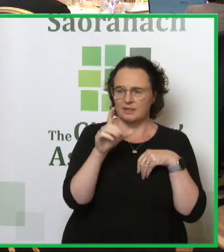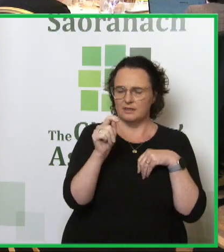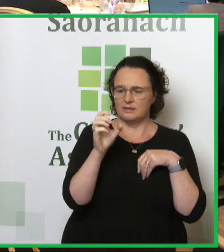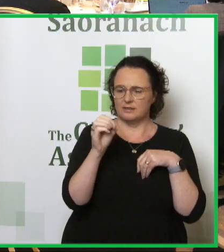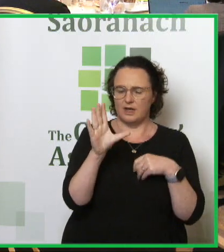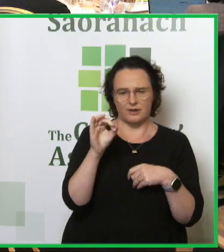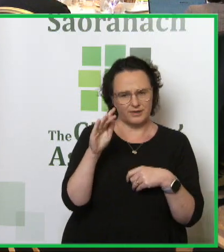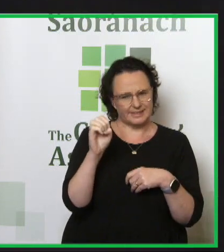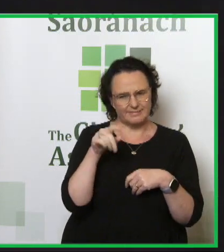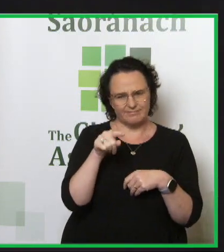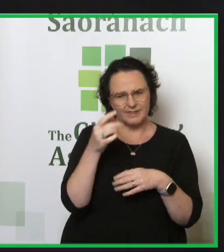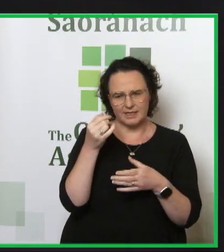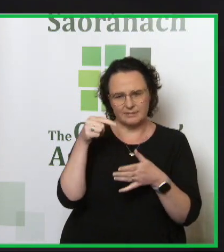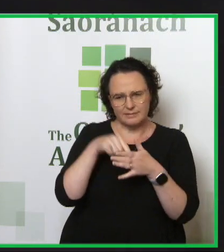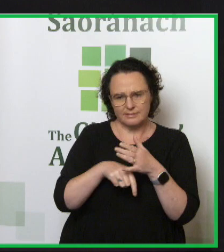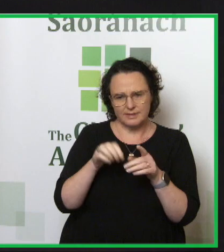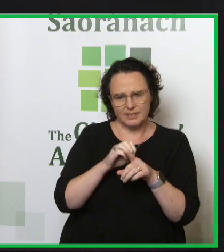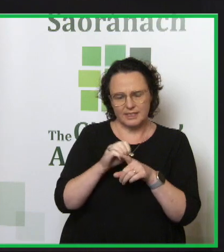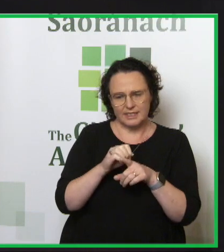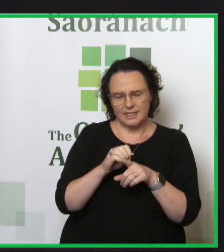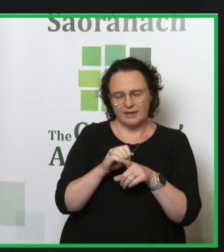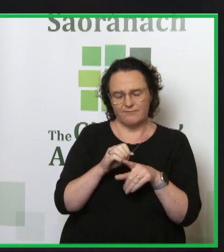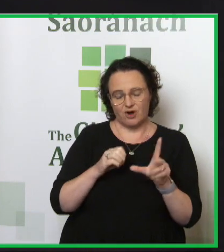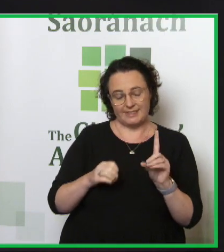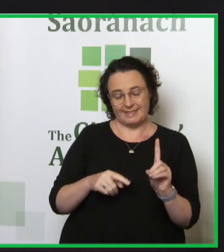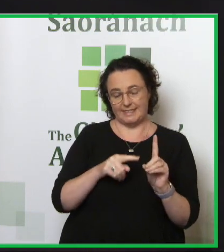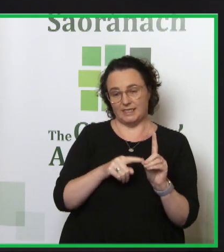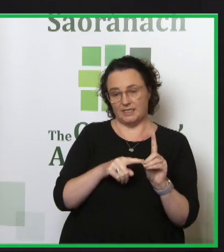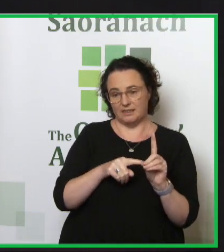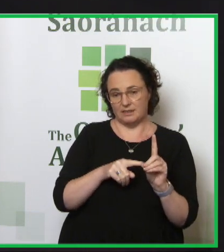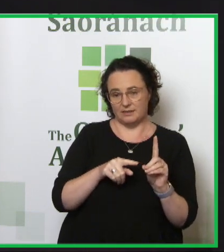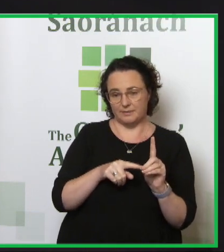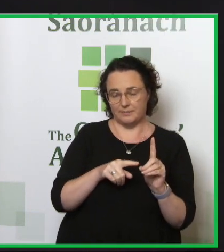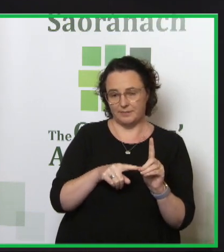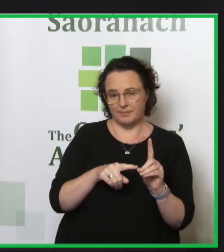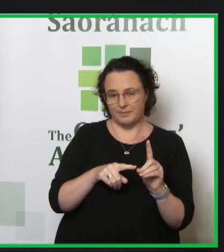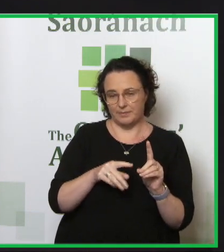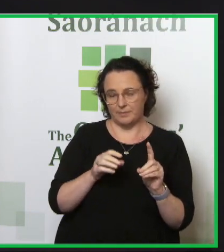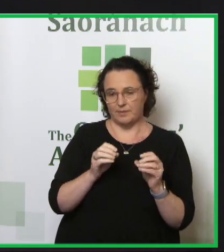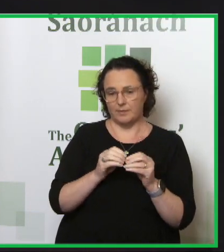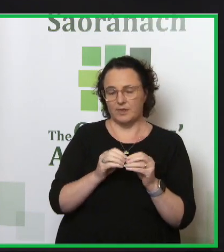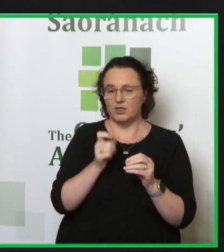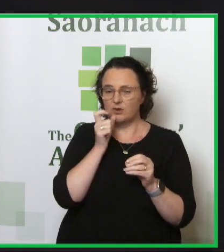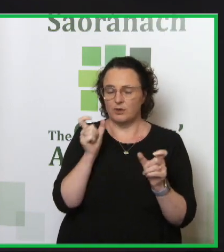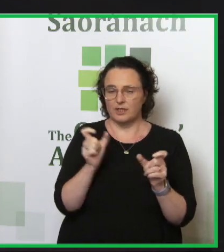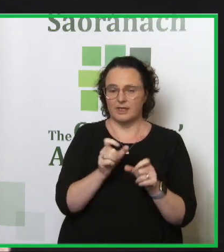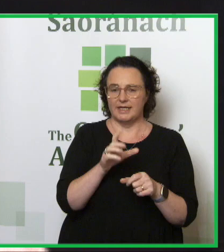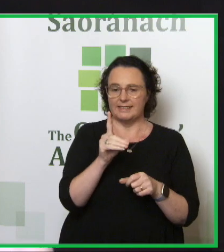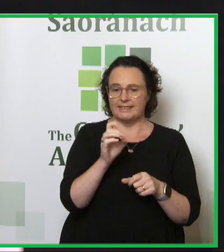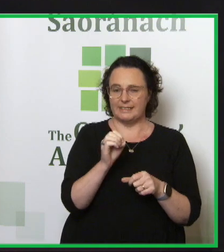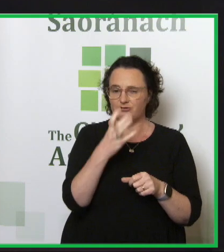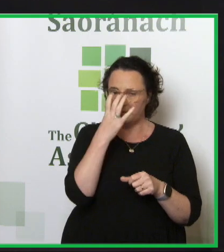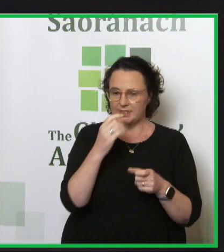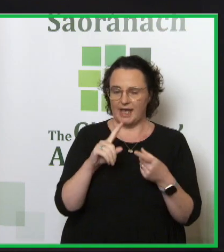comprehensive enough. What I'd like to see, if we're going to be true to D, would be to the mentioning of the words combining decriminalisation